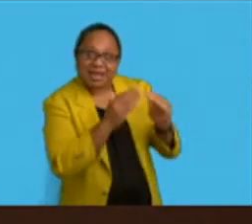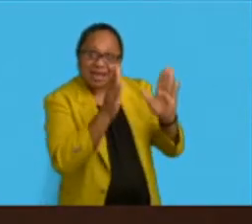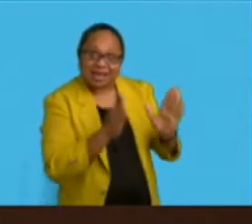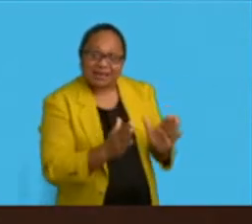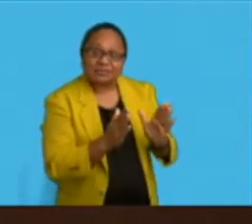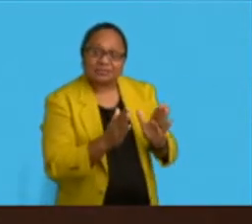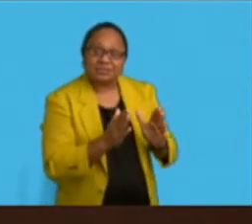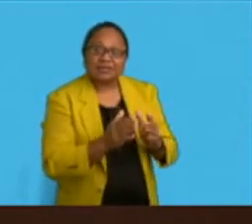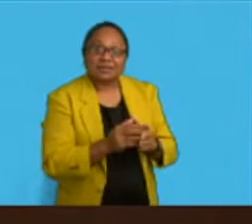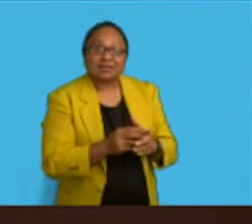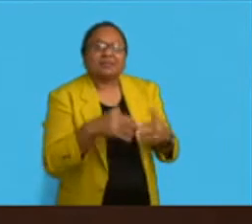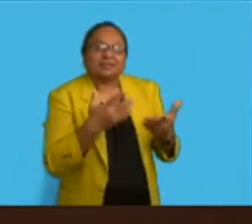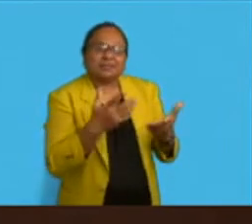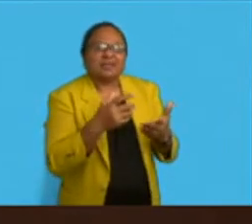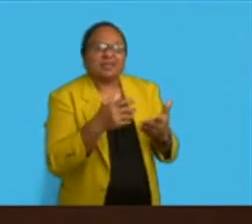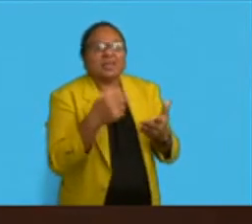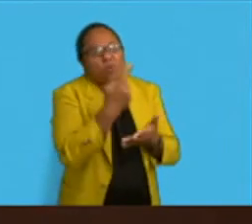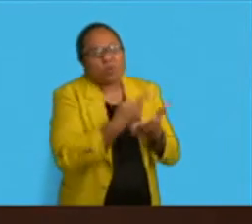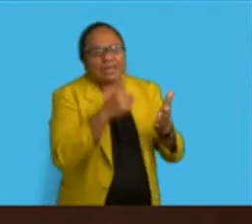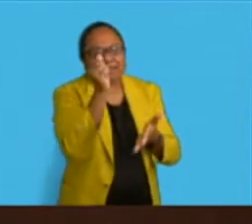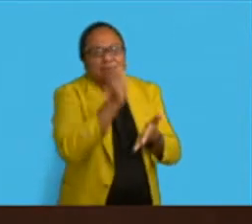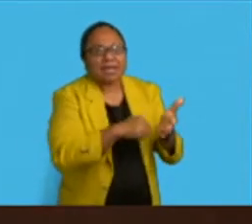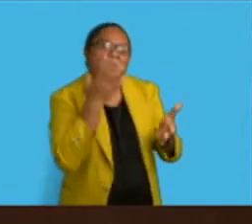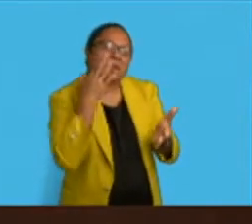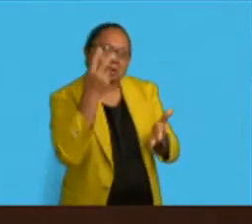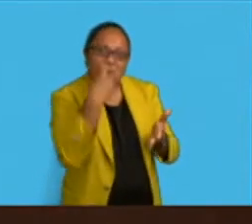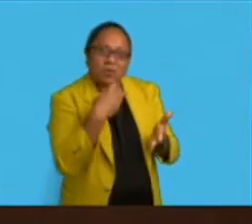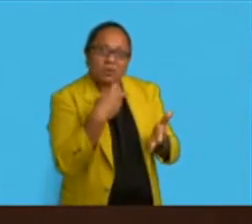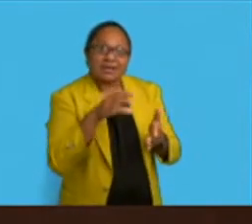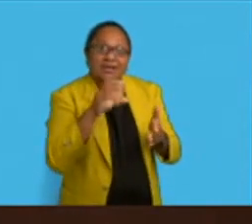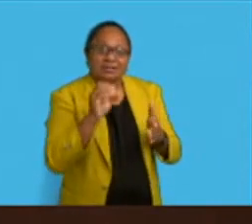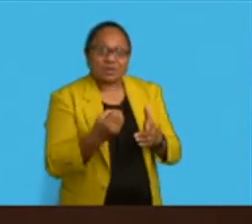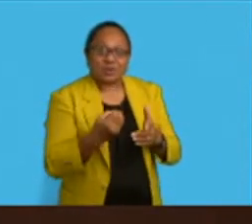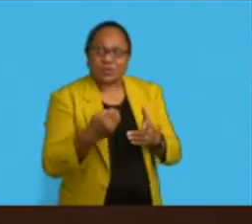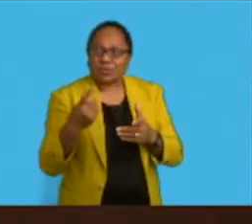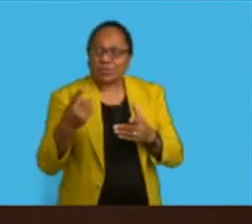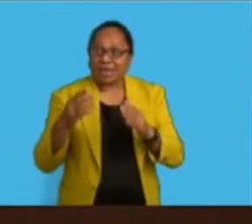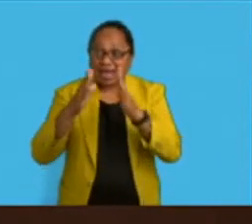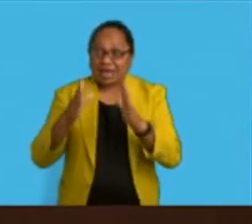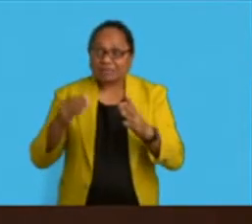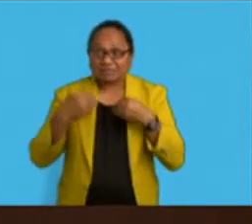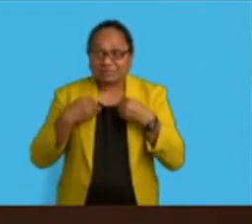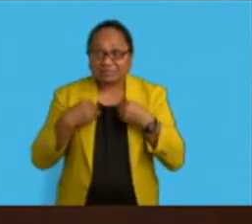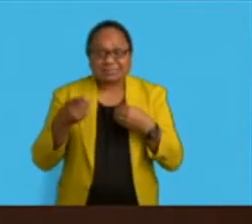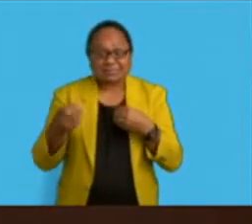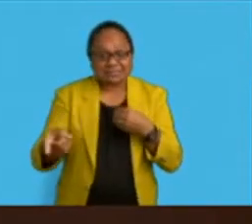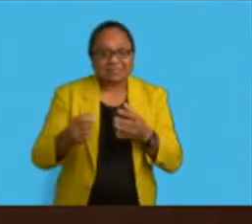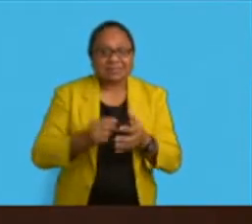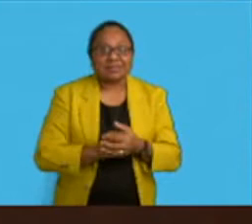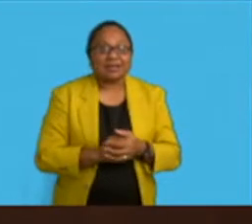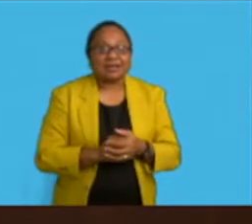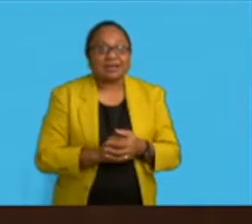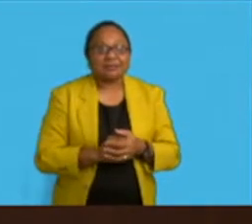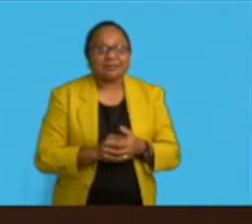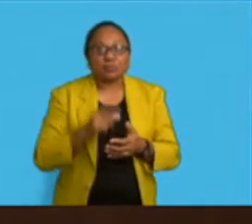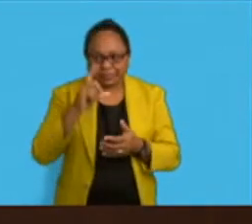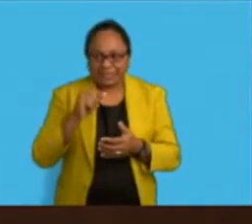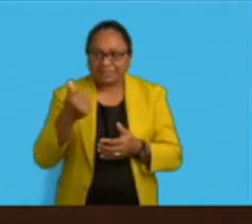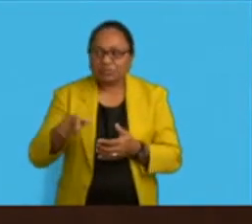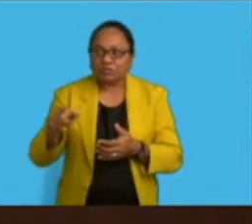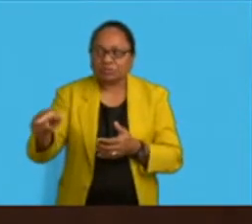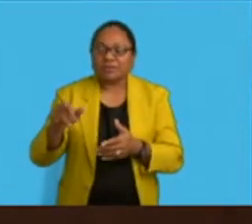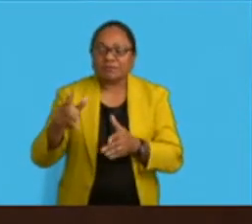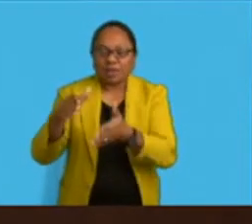to happen at a much later stage in their life. Madam Speaker, real estate can be a vehicle for progress and a mechanism for improving one's